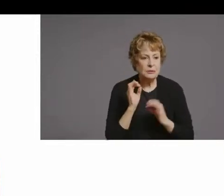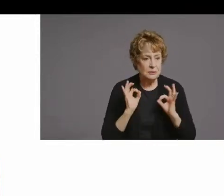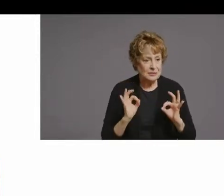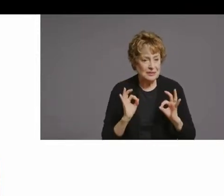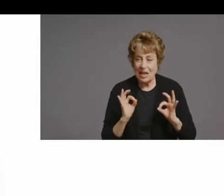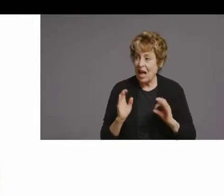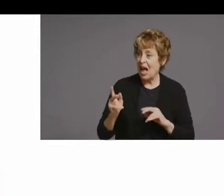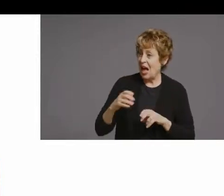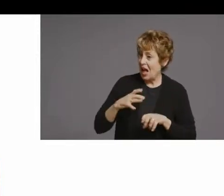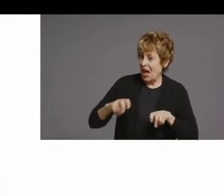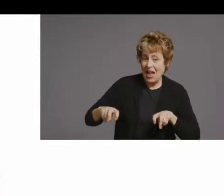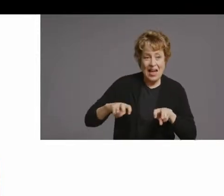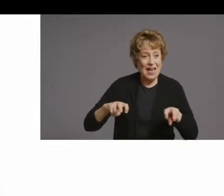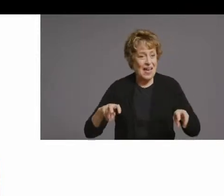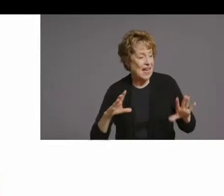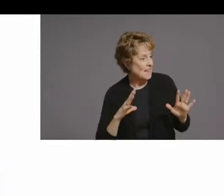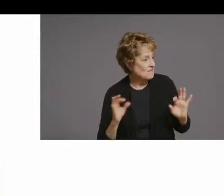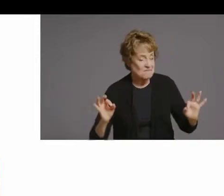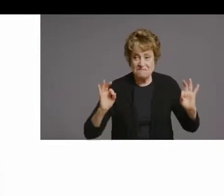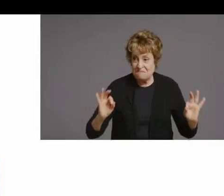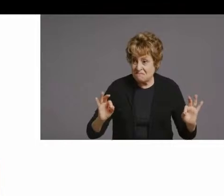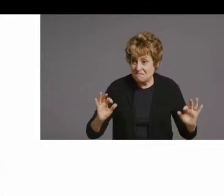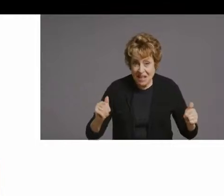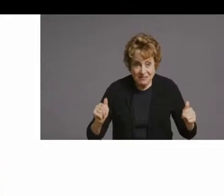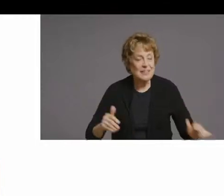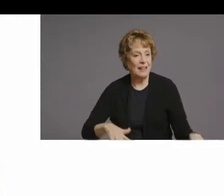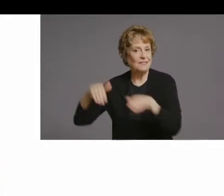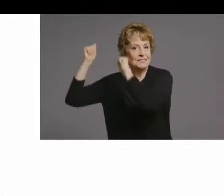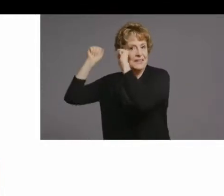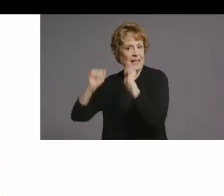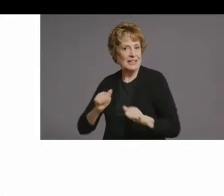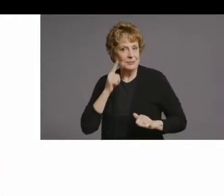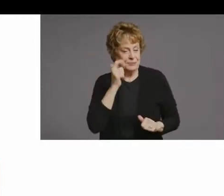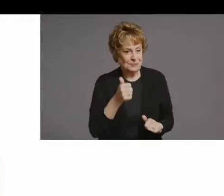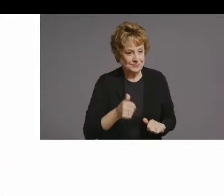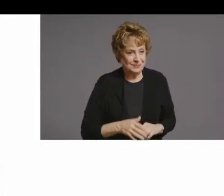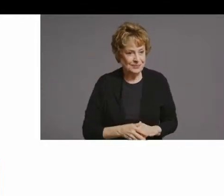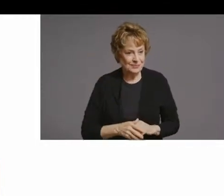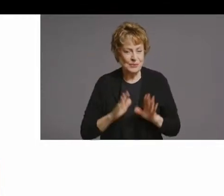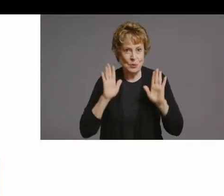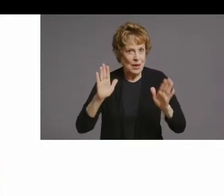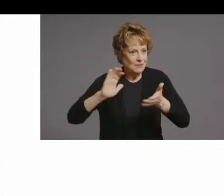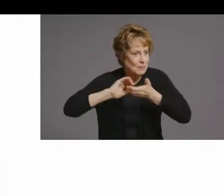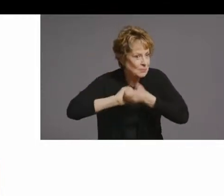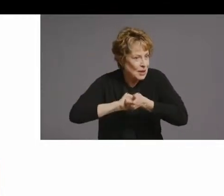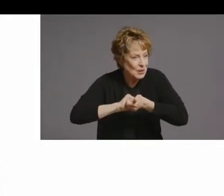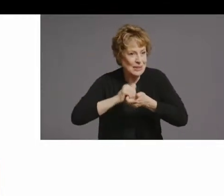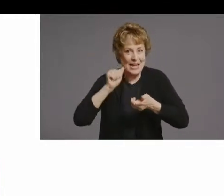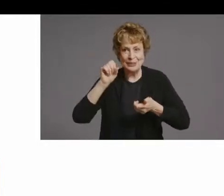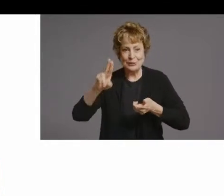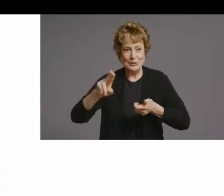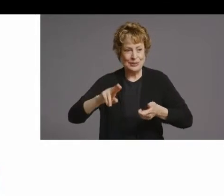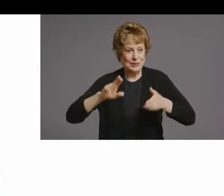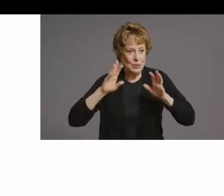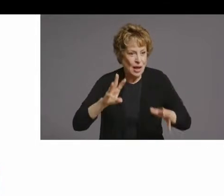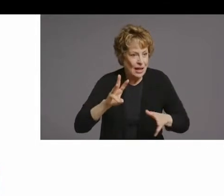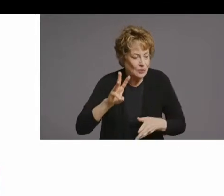this continues to be a wonderful partnership with ASU and Arizona Complete Health, Walmart, and some of our other state